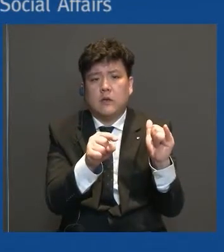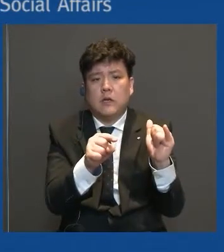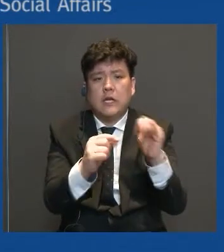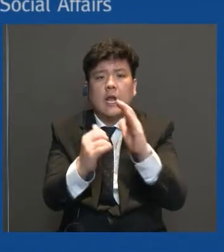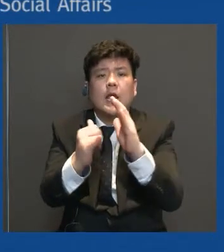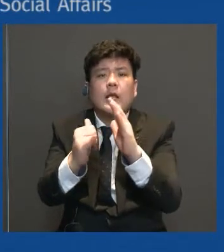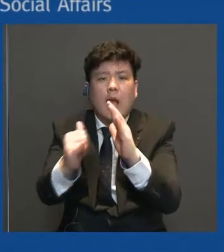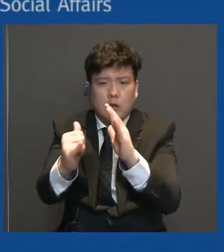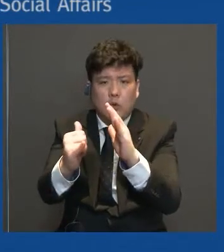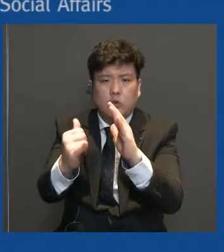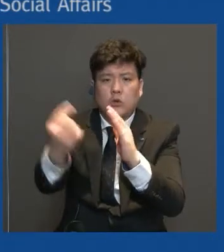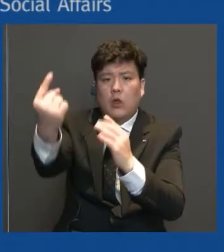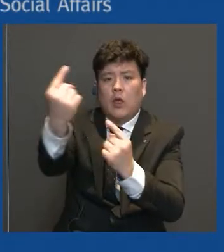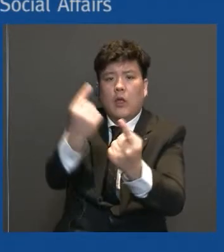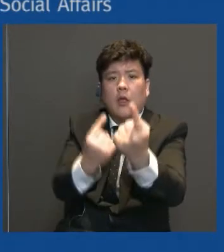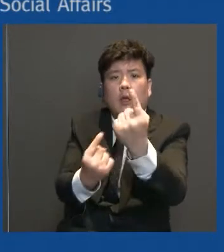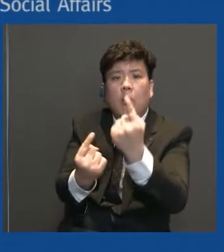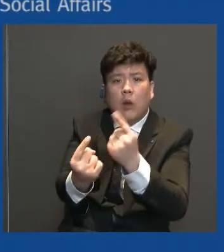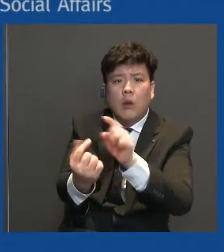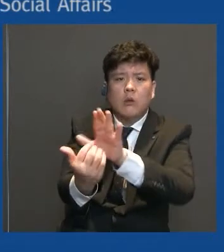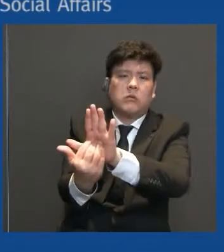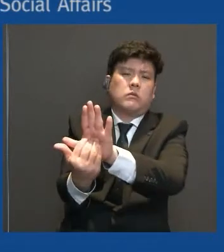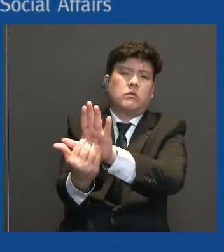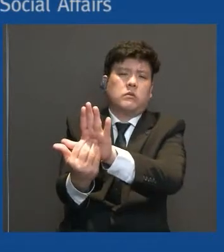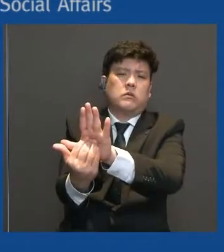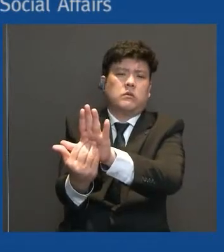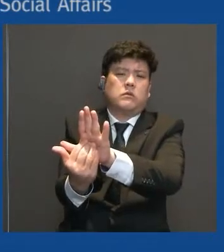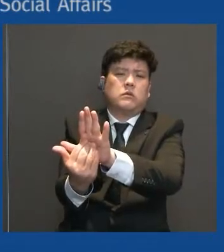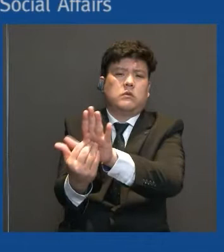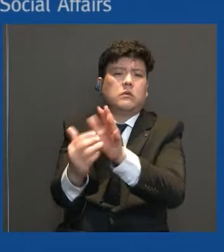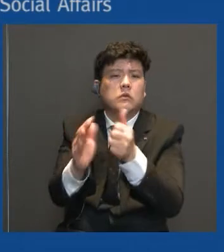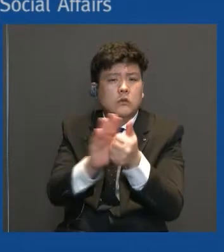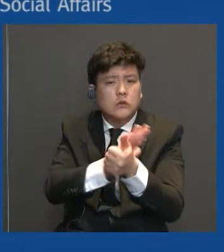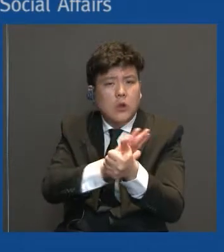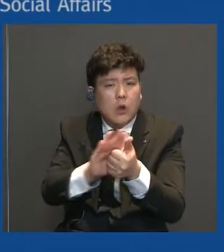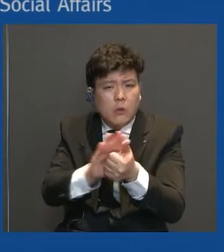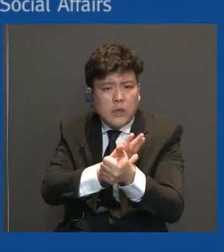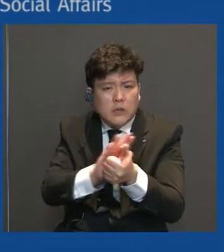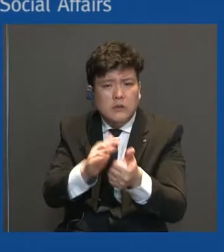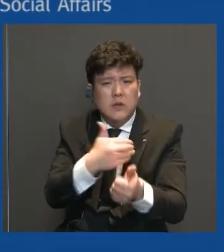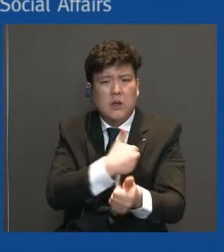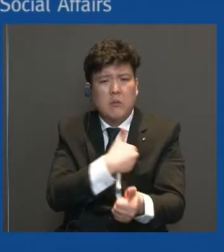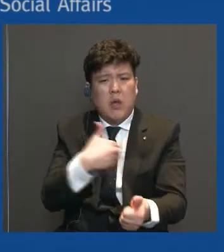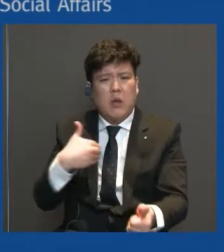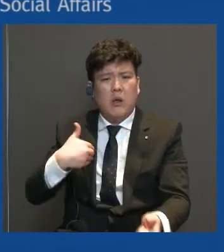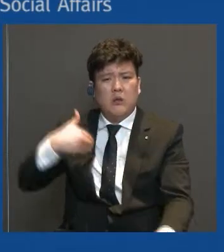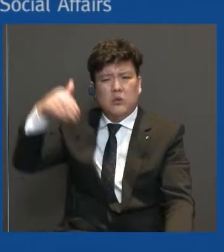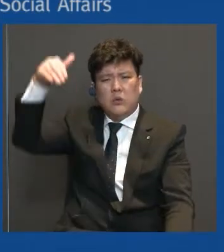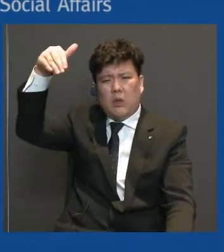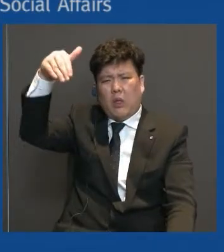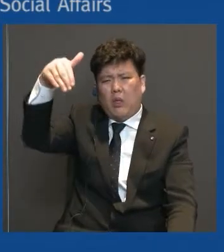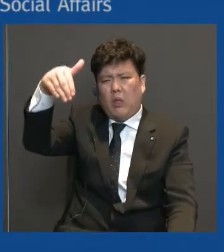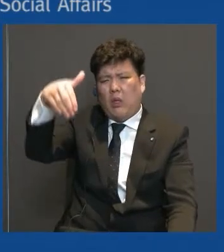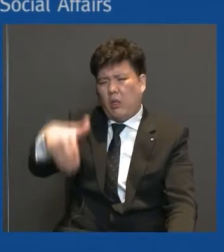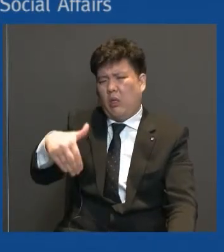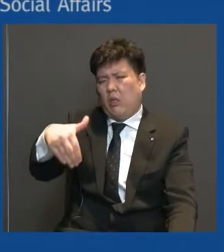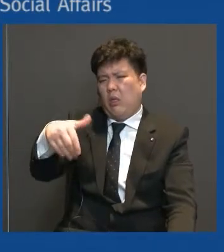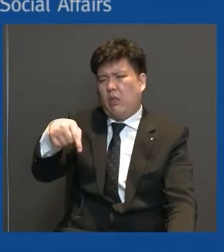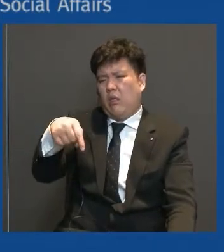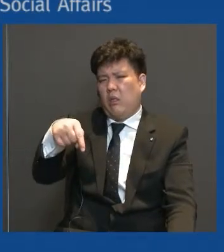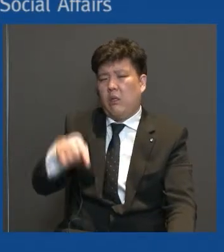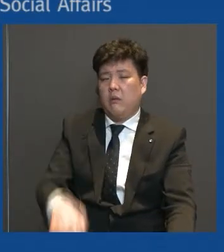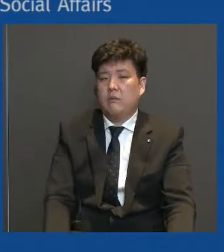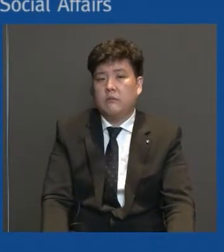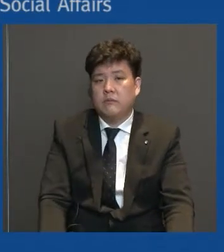Also, in a national survey with long-term care facility administrators in Korea, 33%